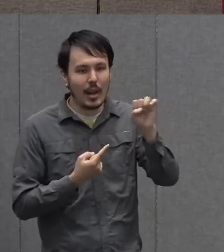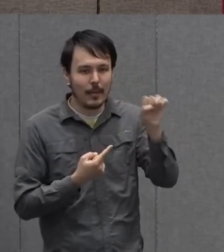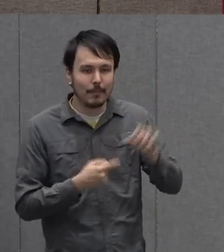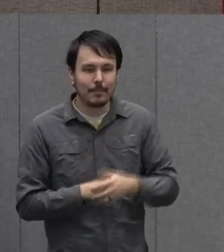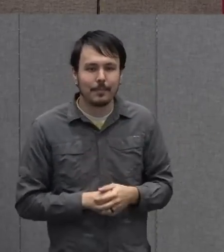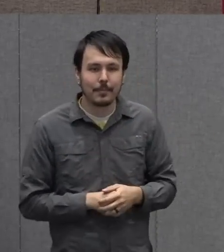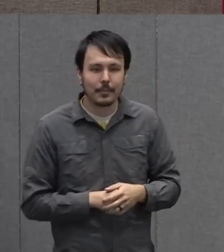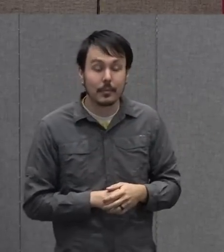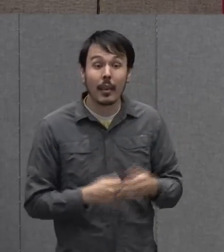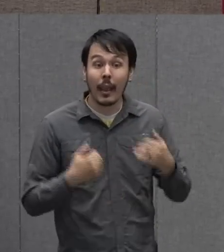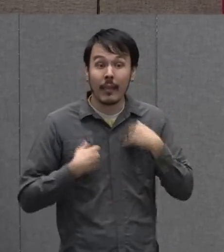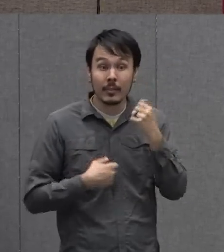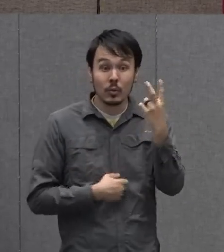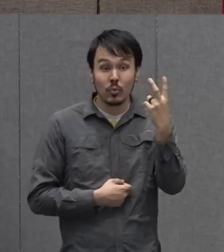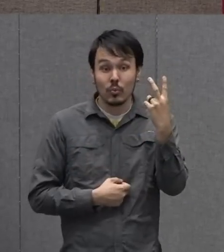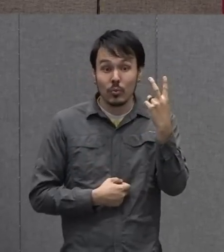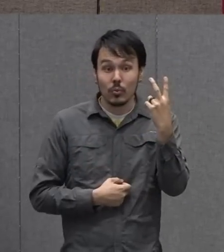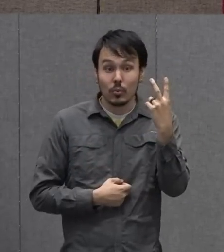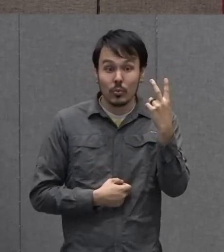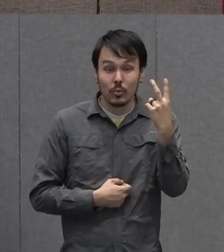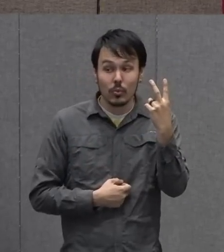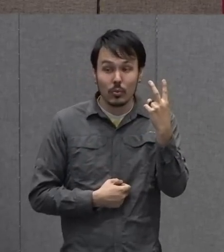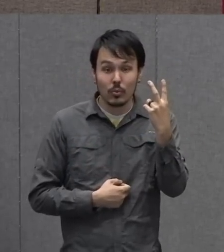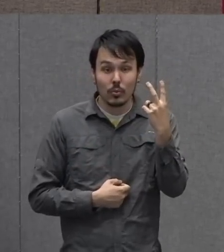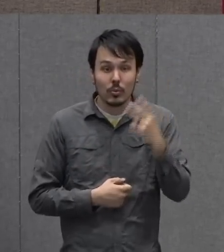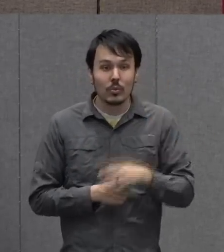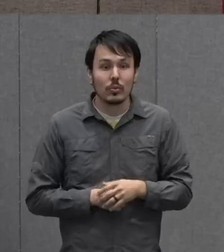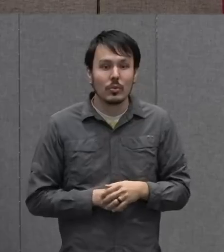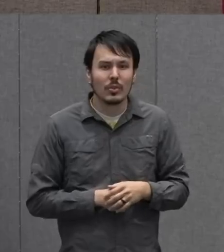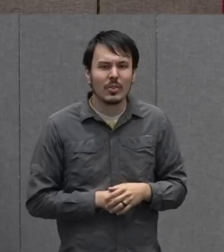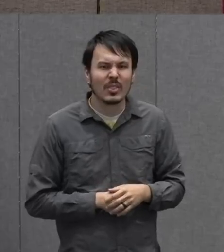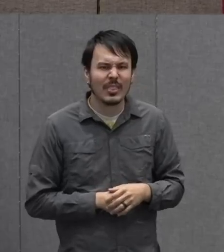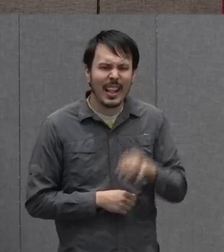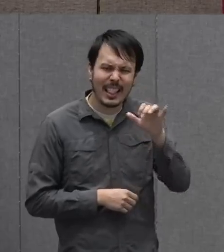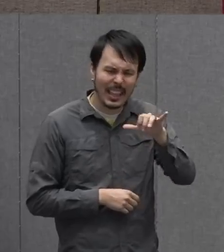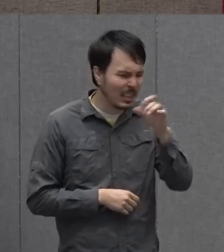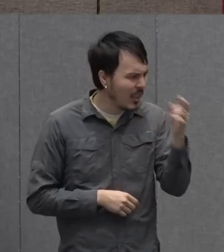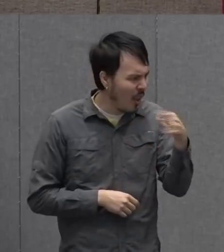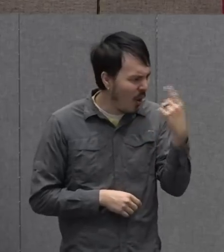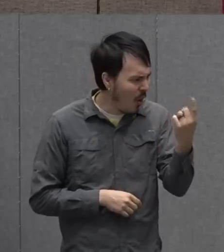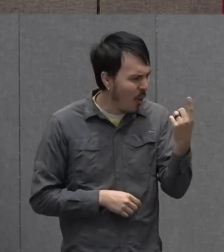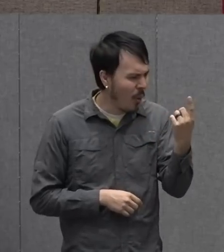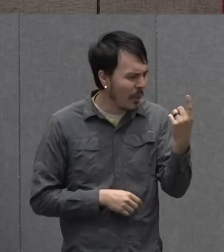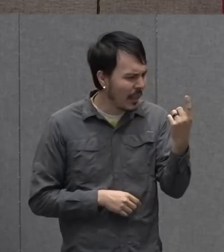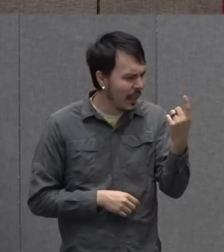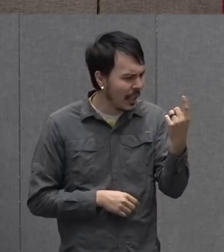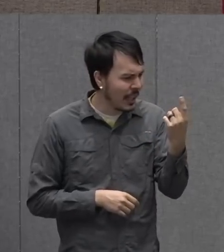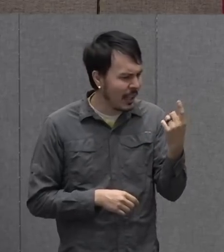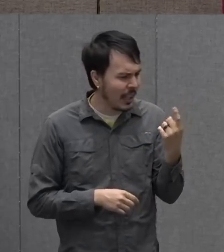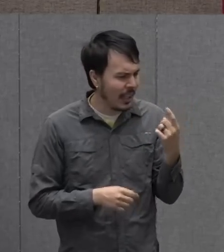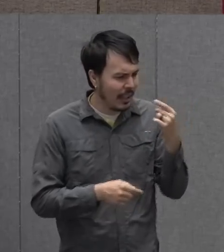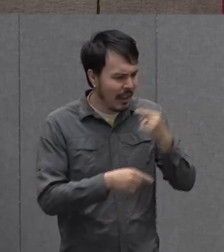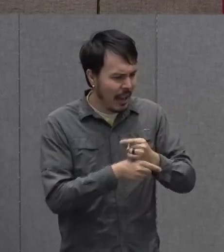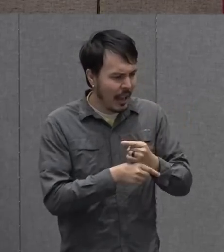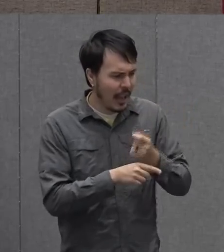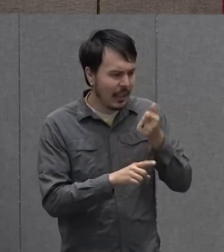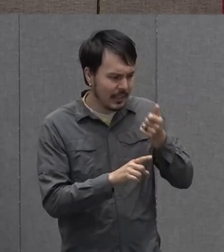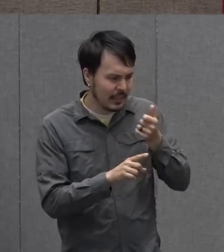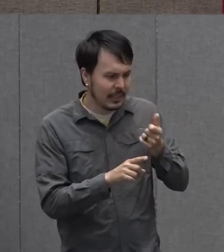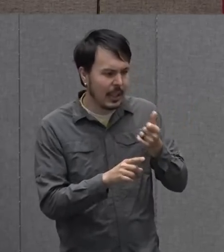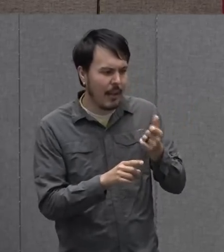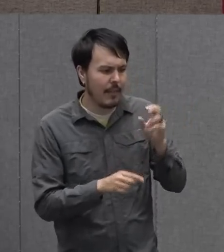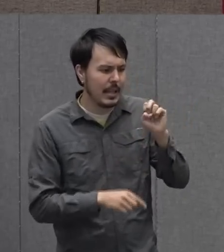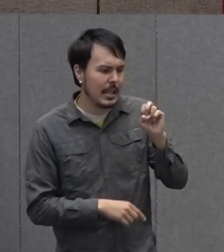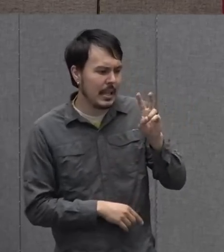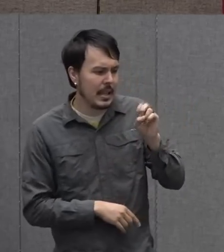I have 2. That's the only even single-digit date that's on a weekend.